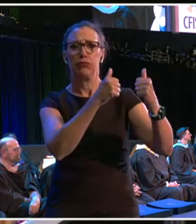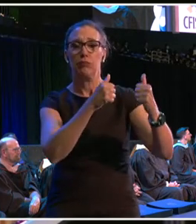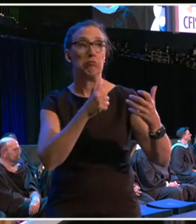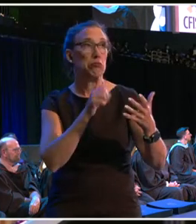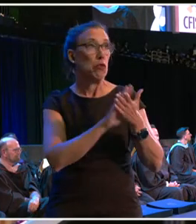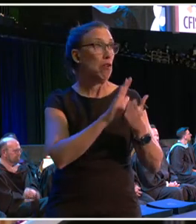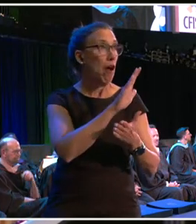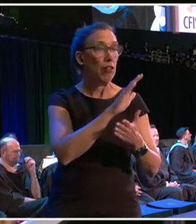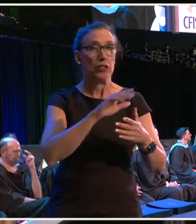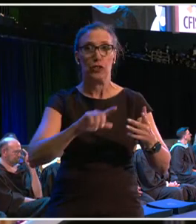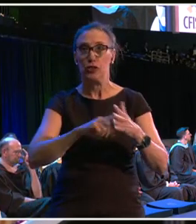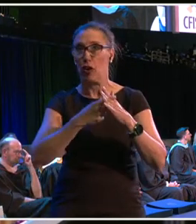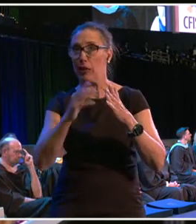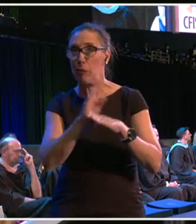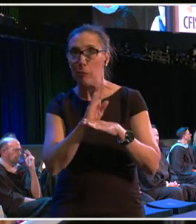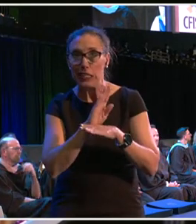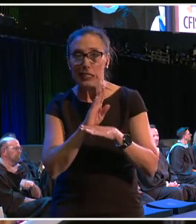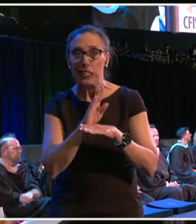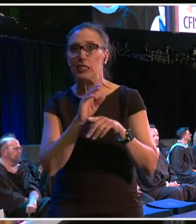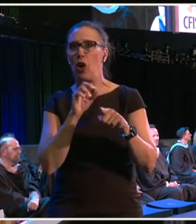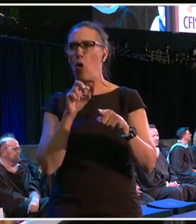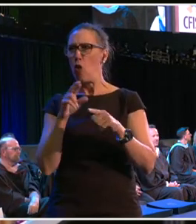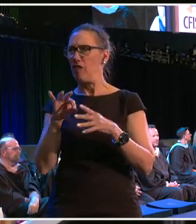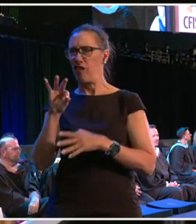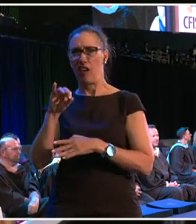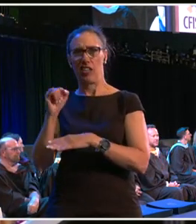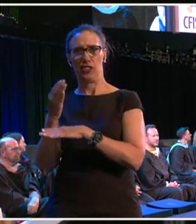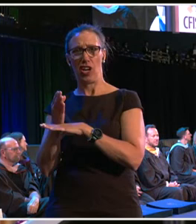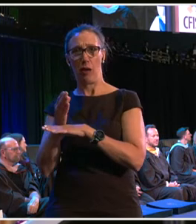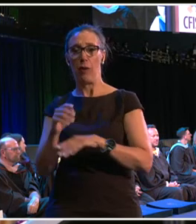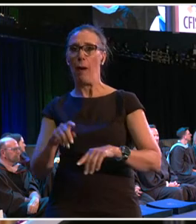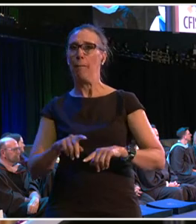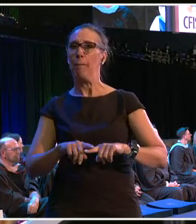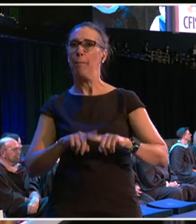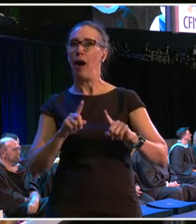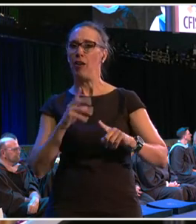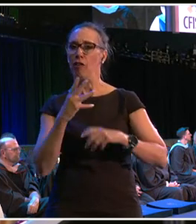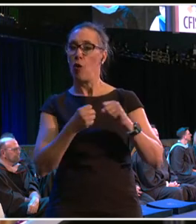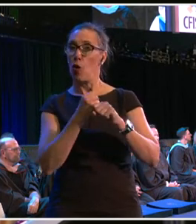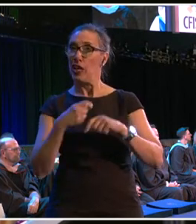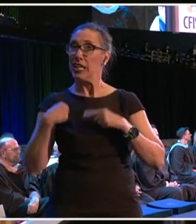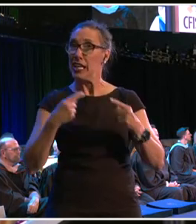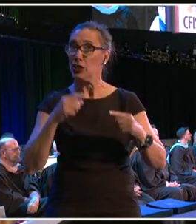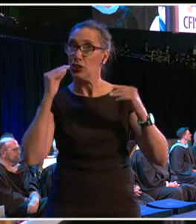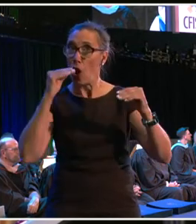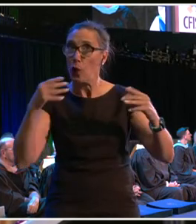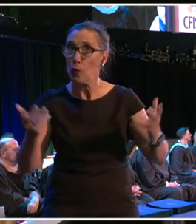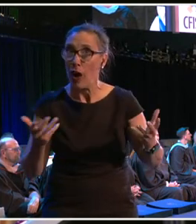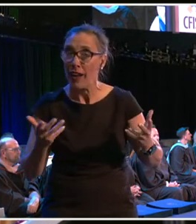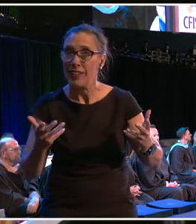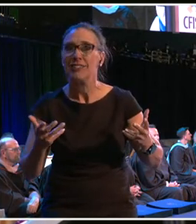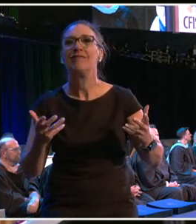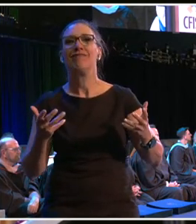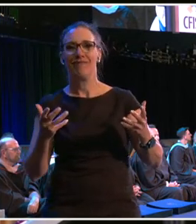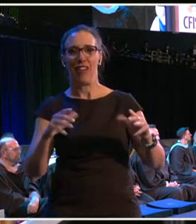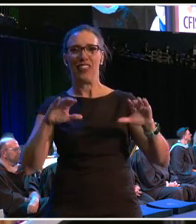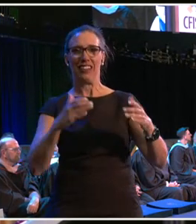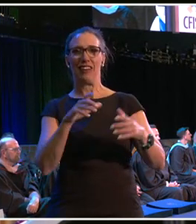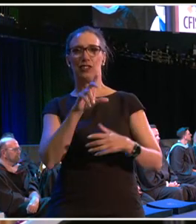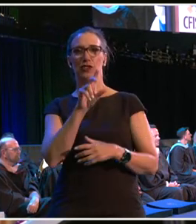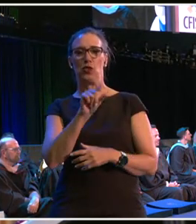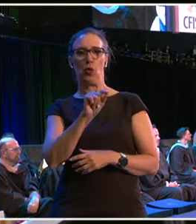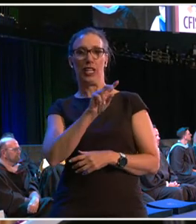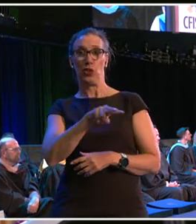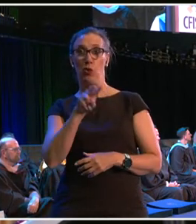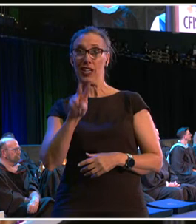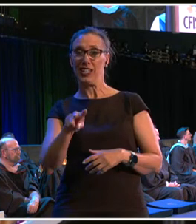college, starting a business, or finding a job. But if the past 4 years have taught us anything, it is that the class of